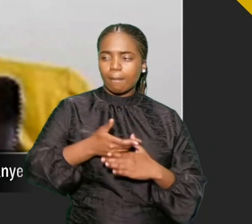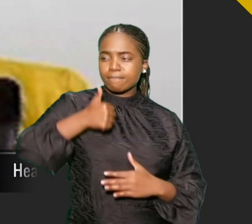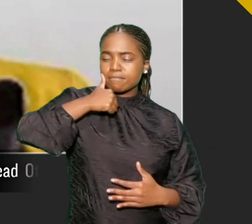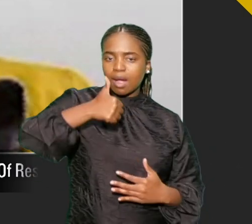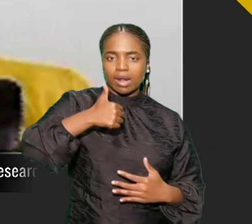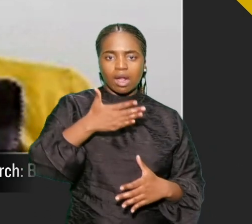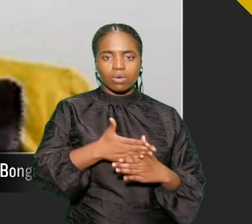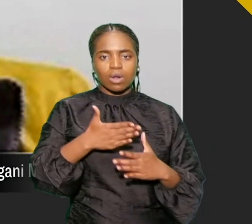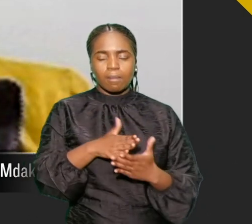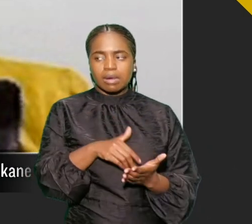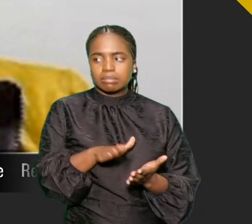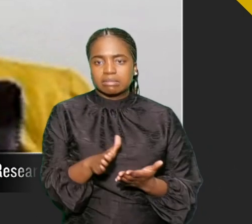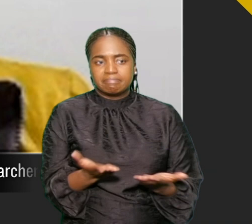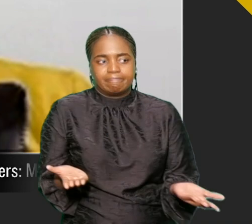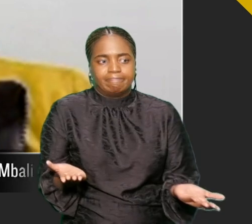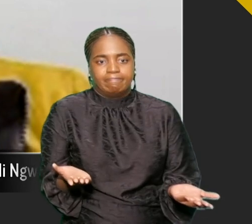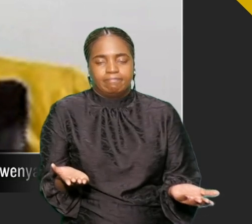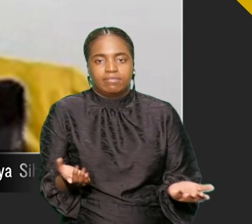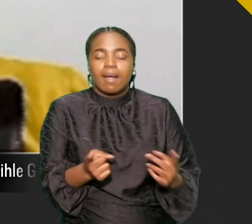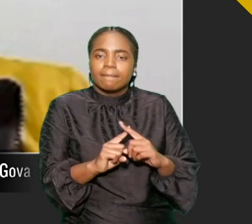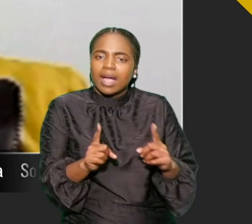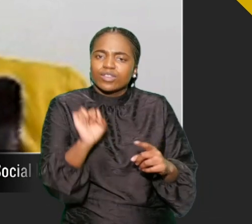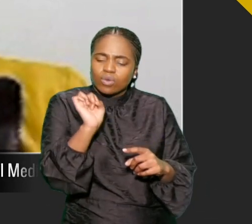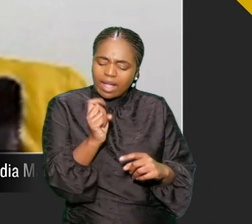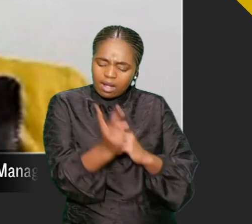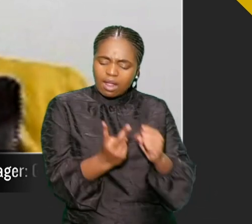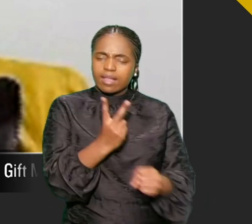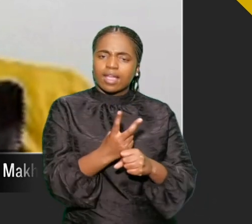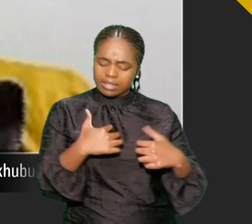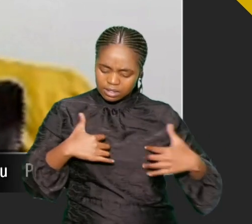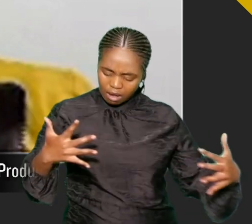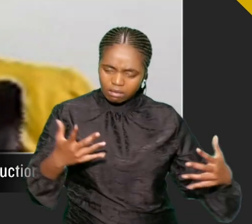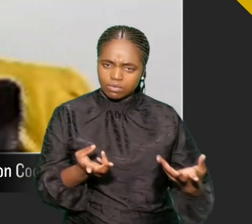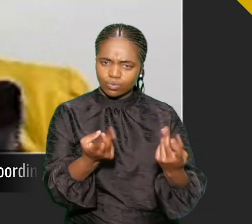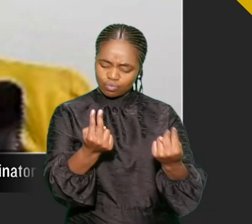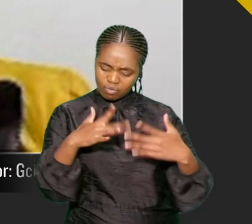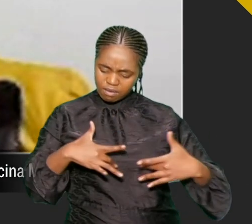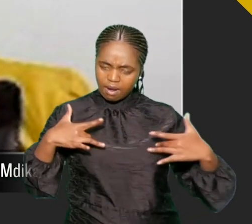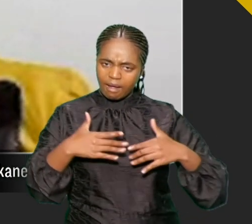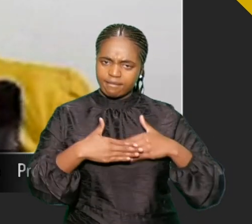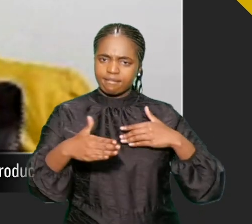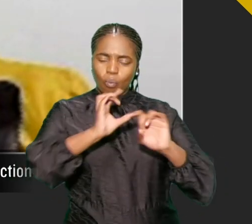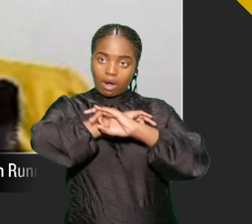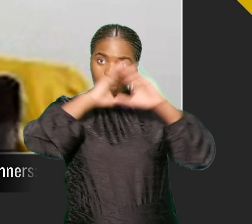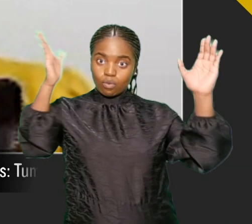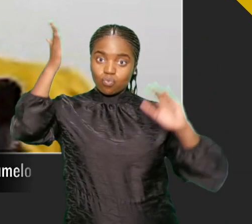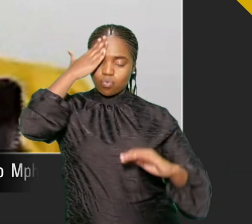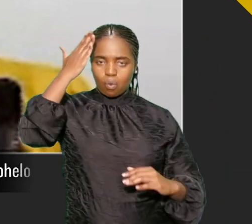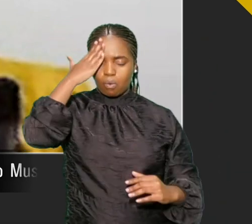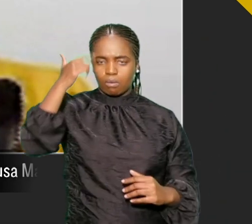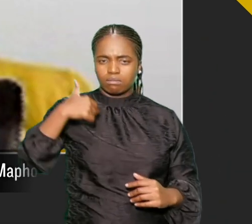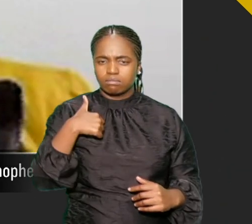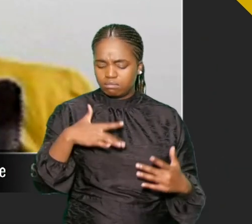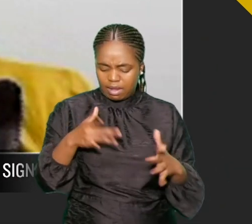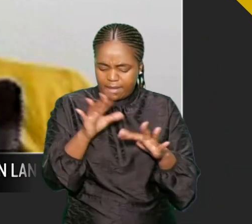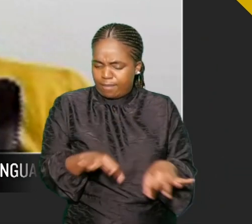But those were false academic pursuits, false identifications. So, but when you have a clear example of your worth, you are